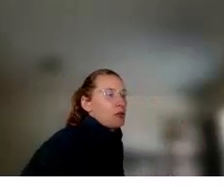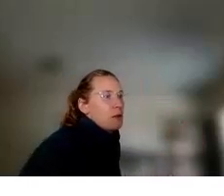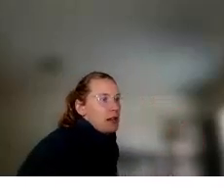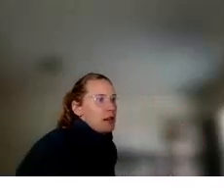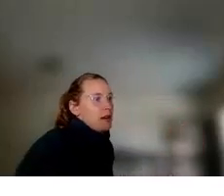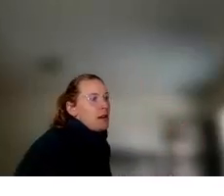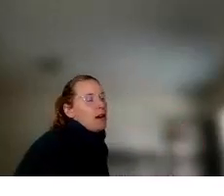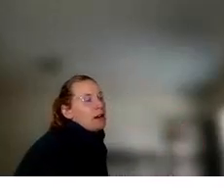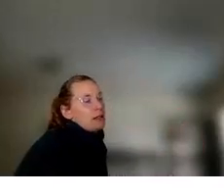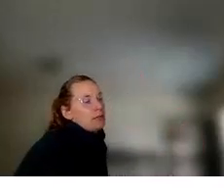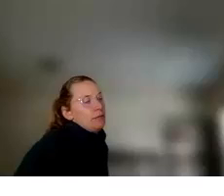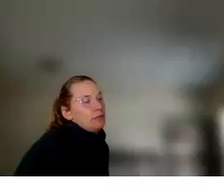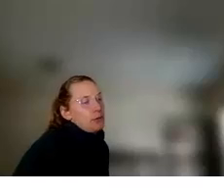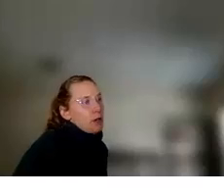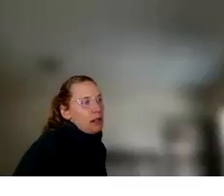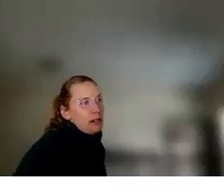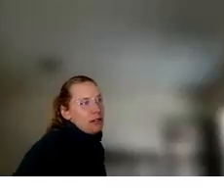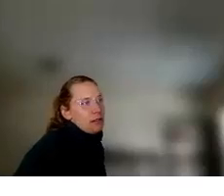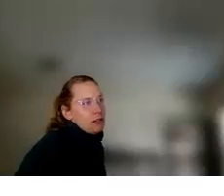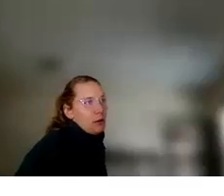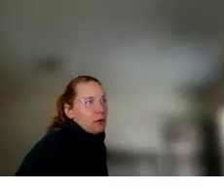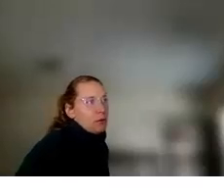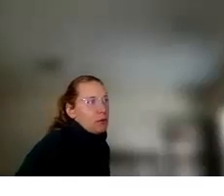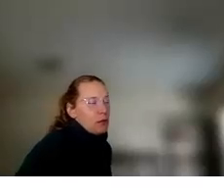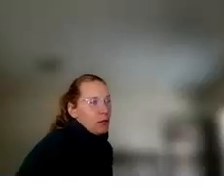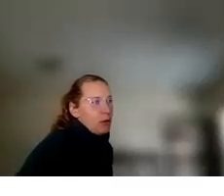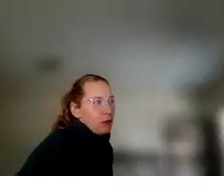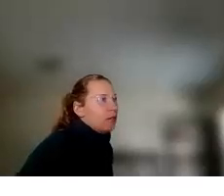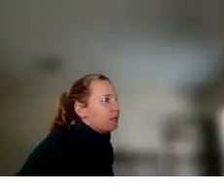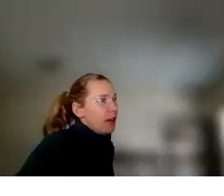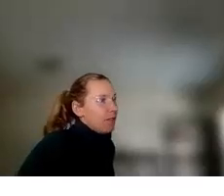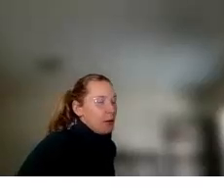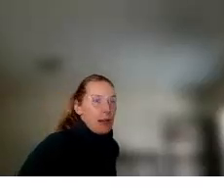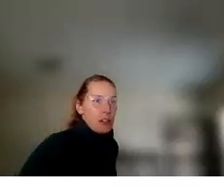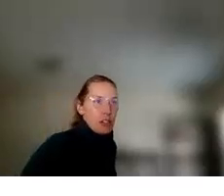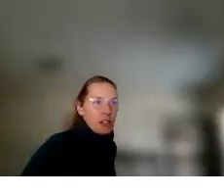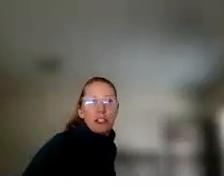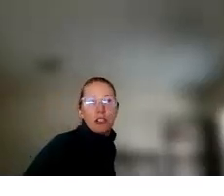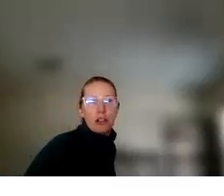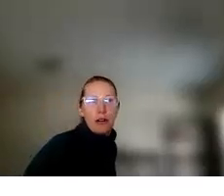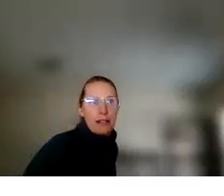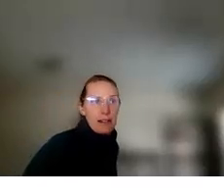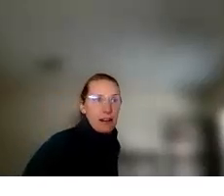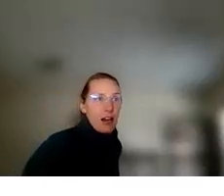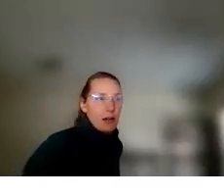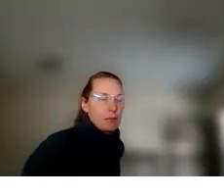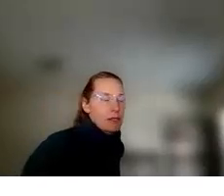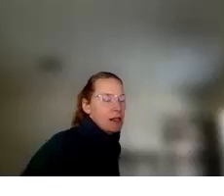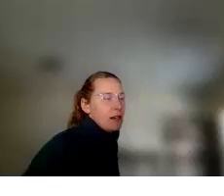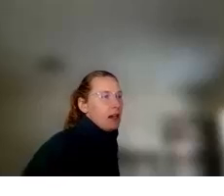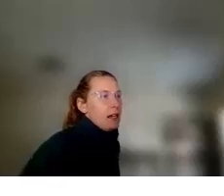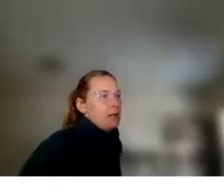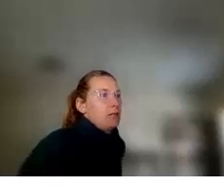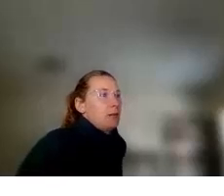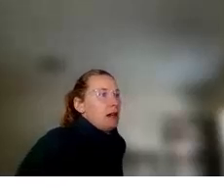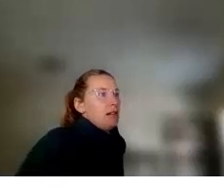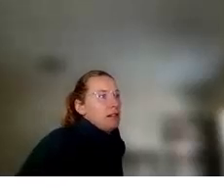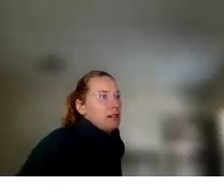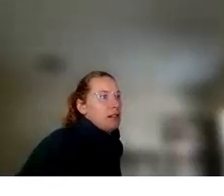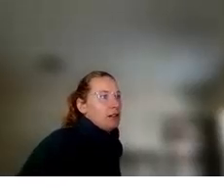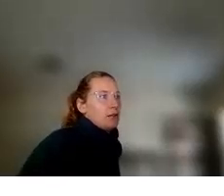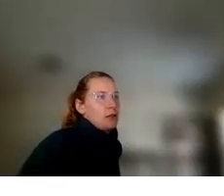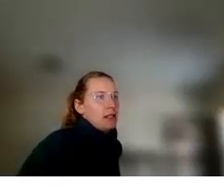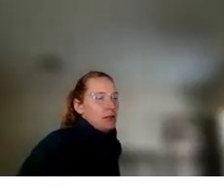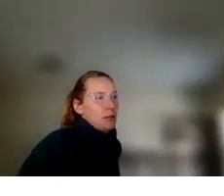provider recruitment. We, will get more information to you as it comes.